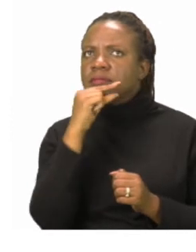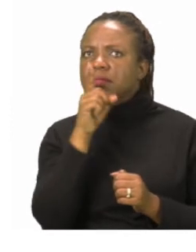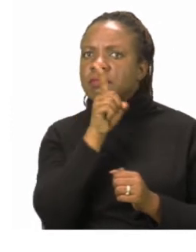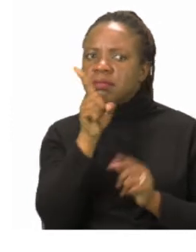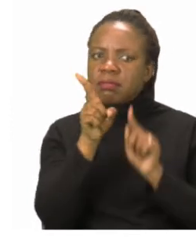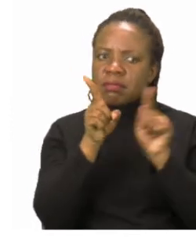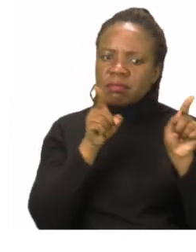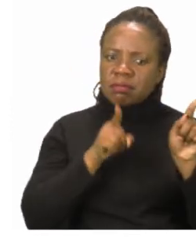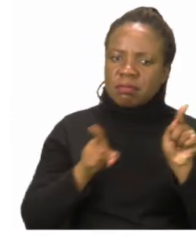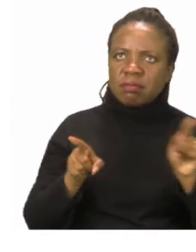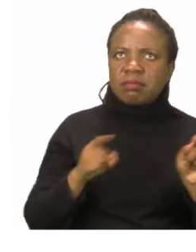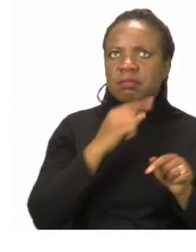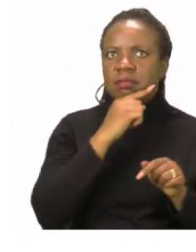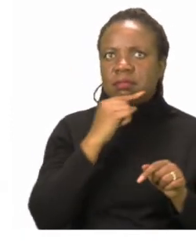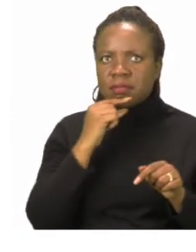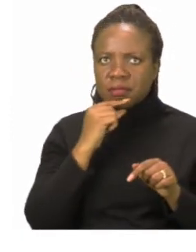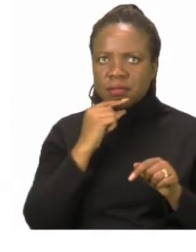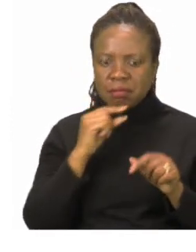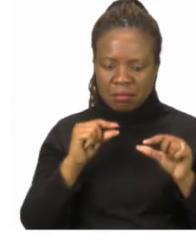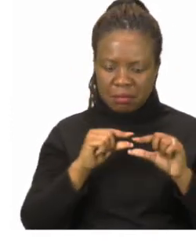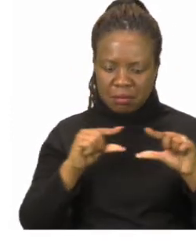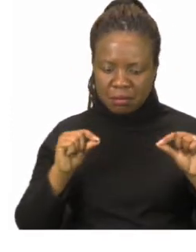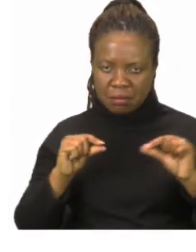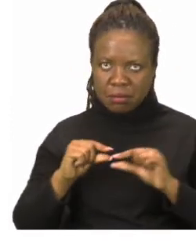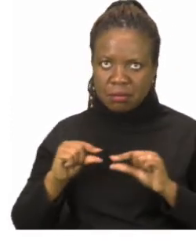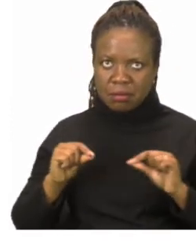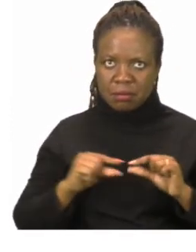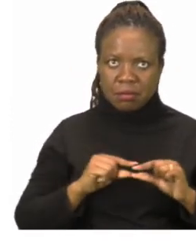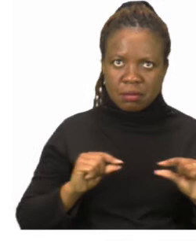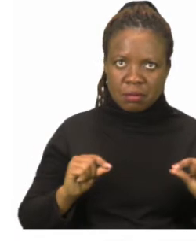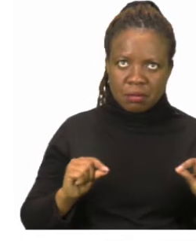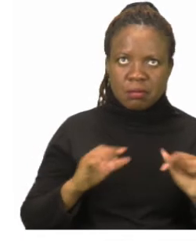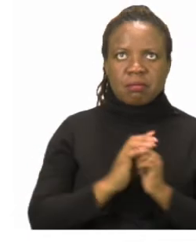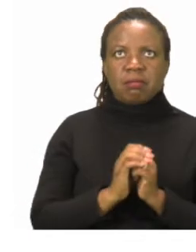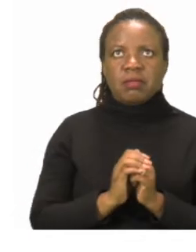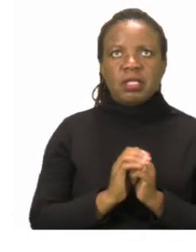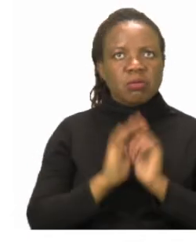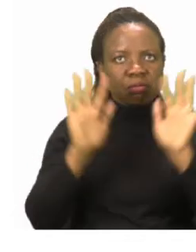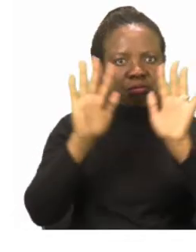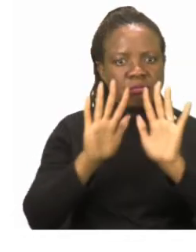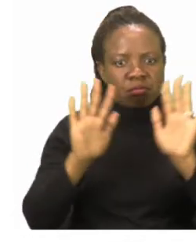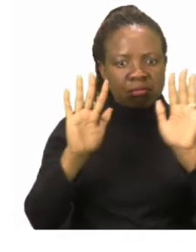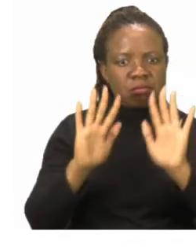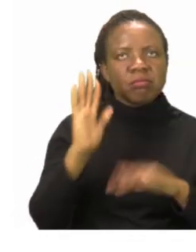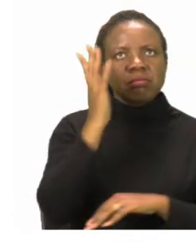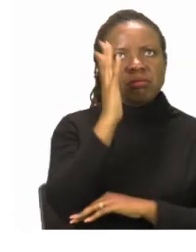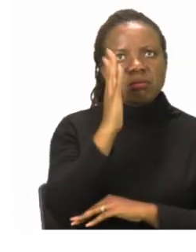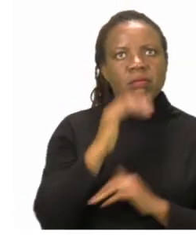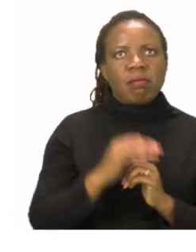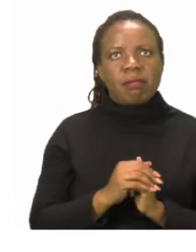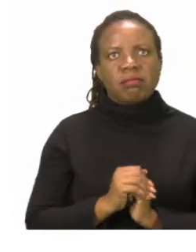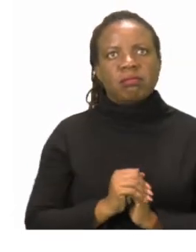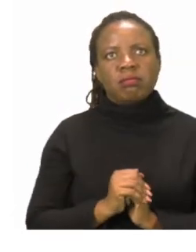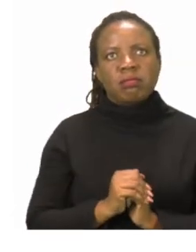plant using the word bank and coloring the plant in. Now, way at the bottom of the